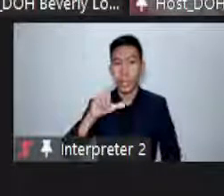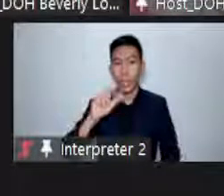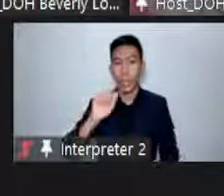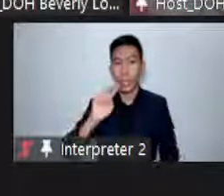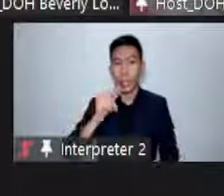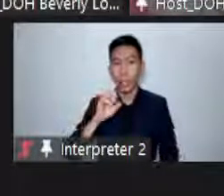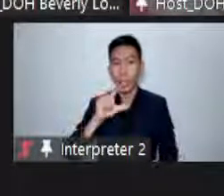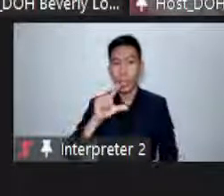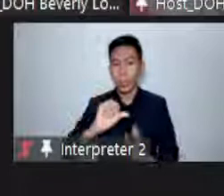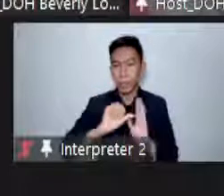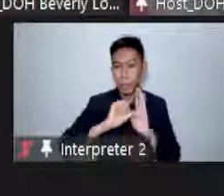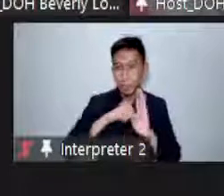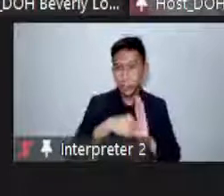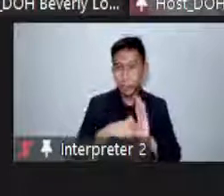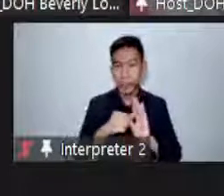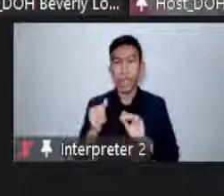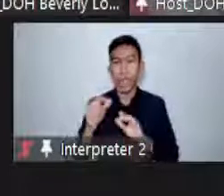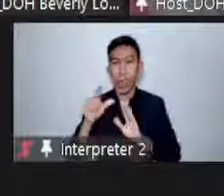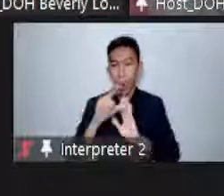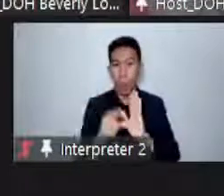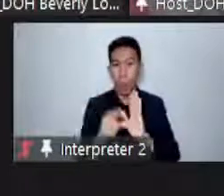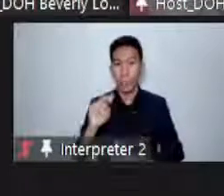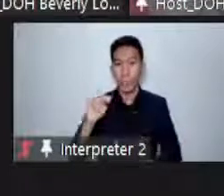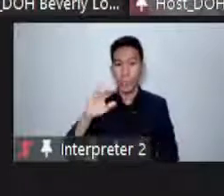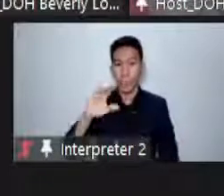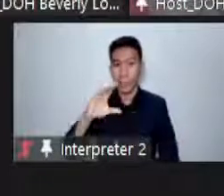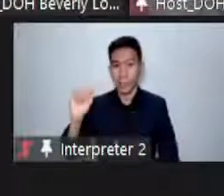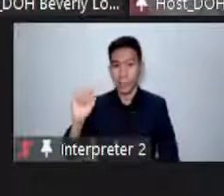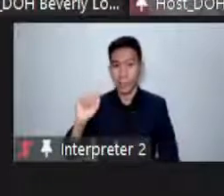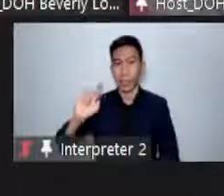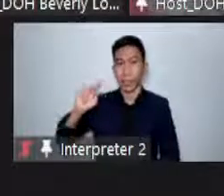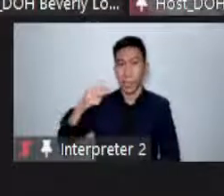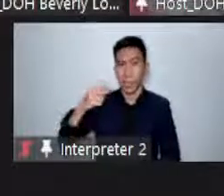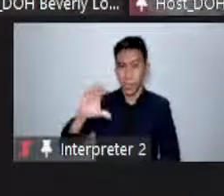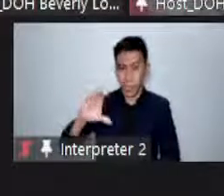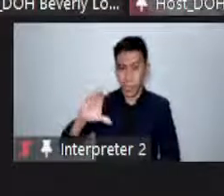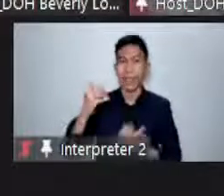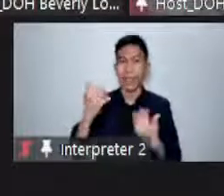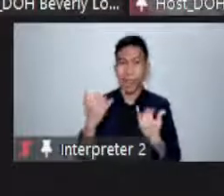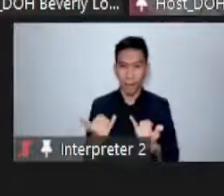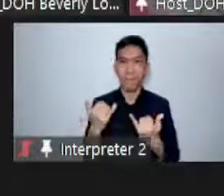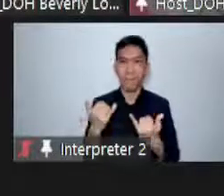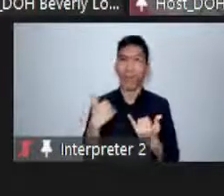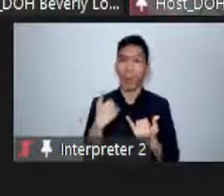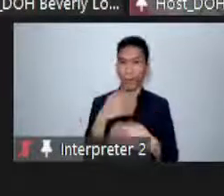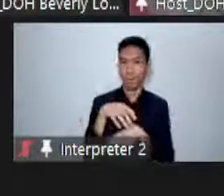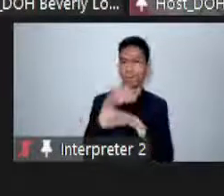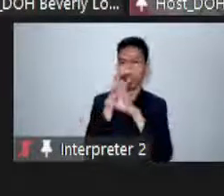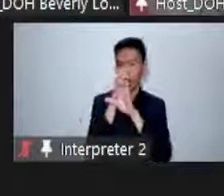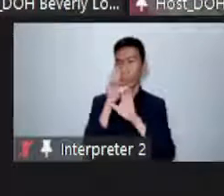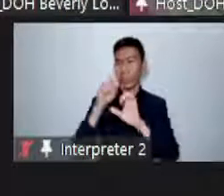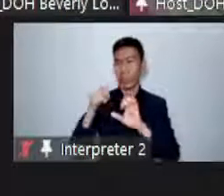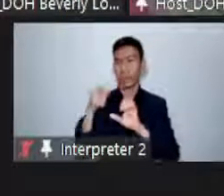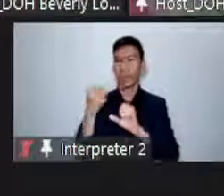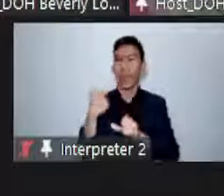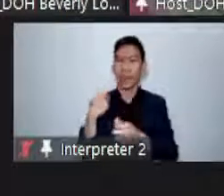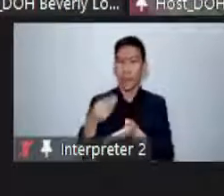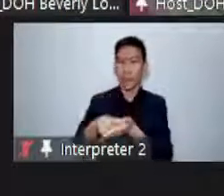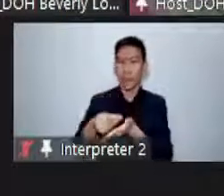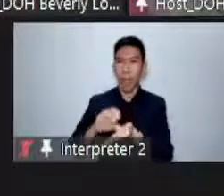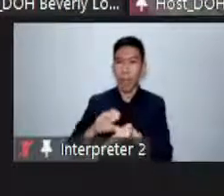laws, NICA and UHC now have teeth, and with the funding of these laws, she emphasized the